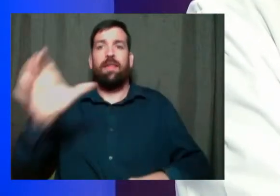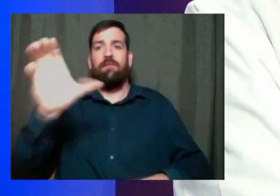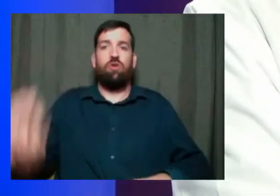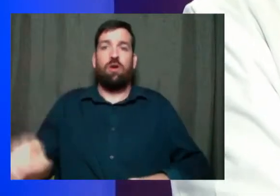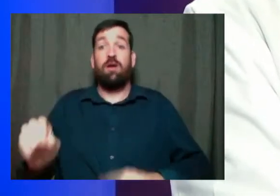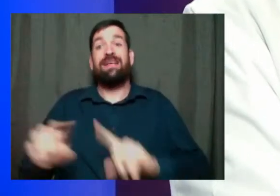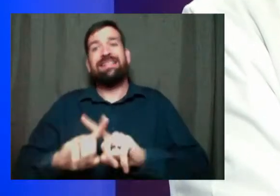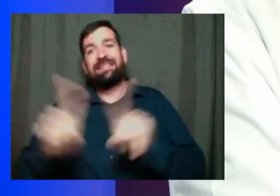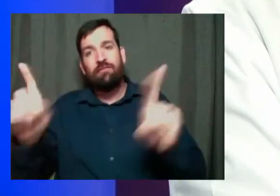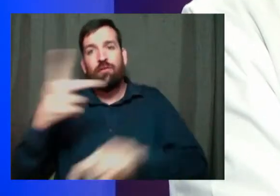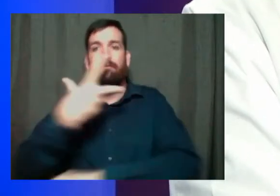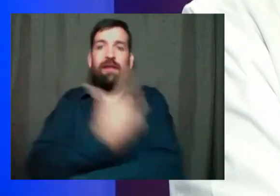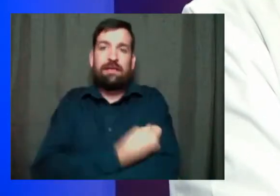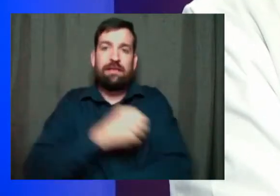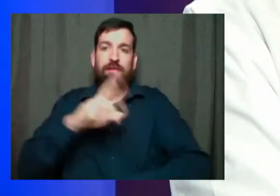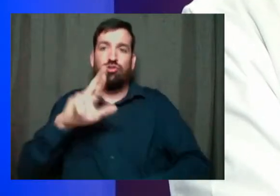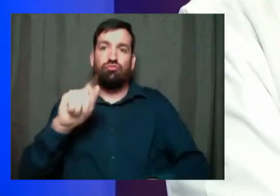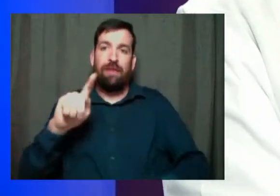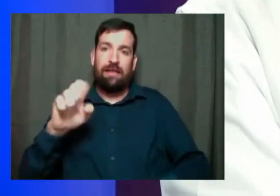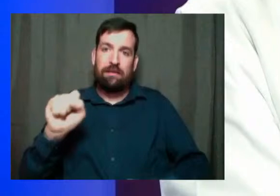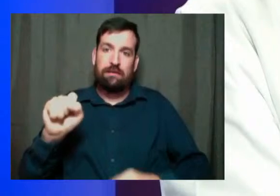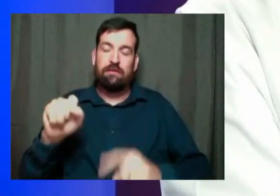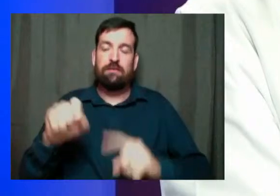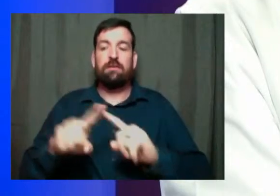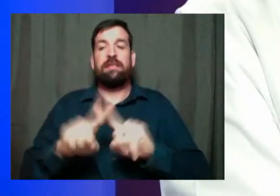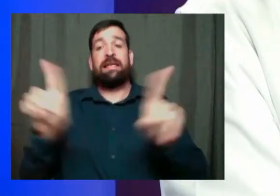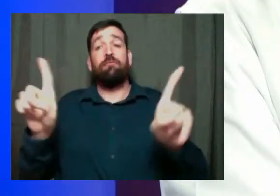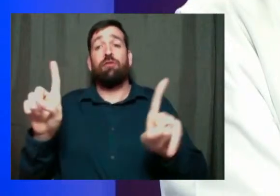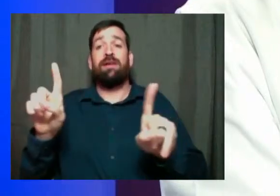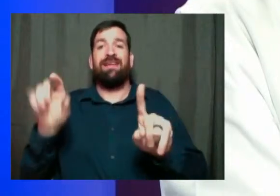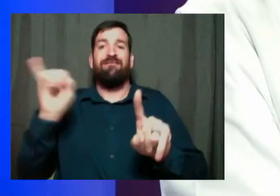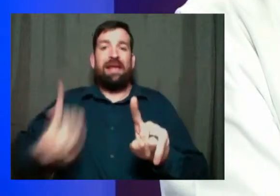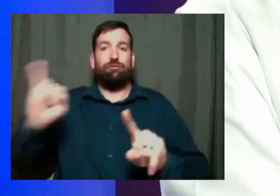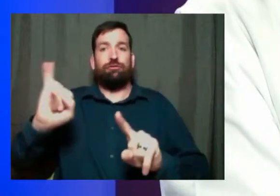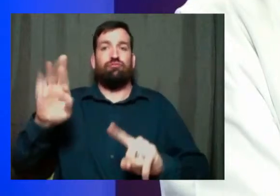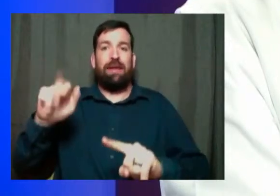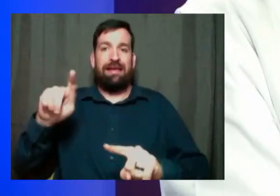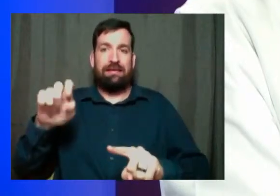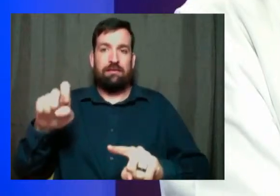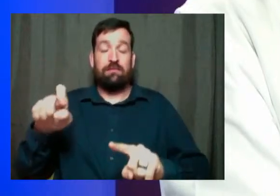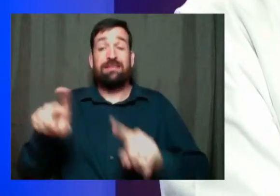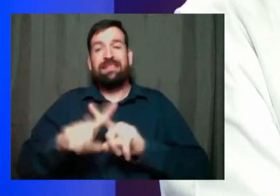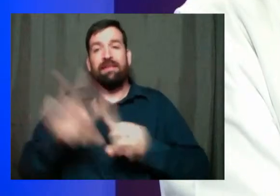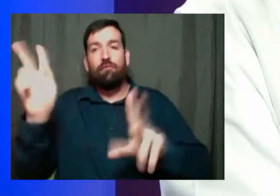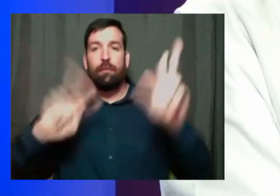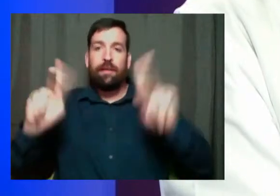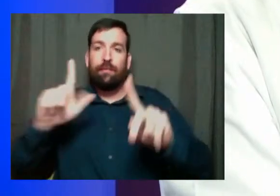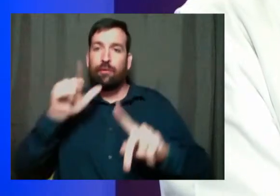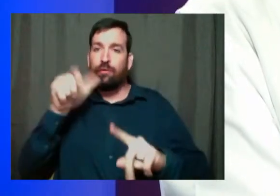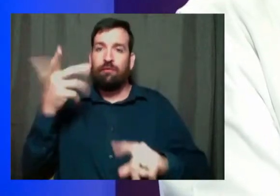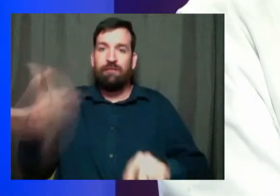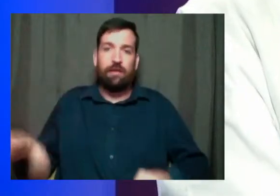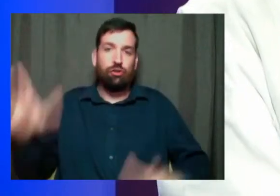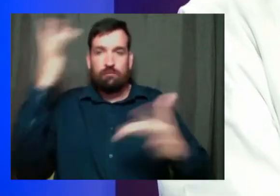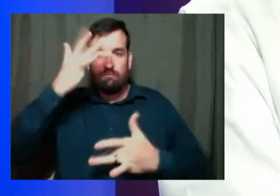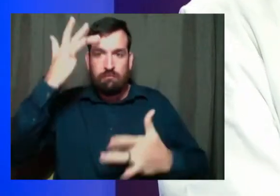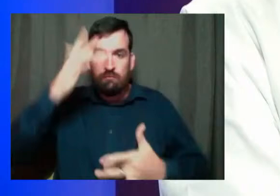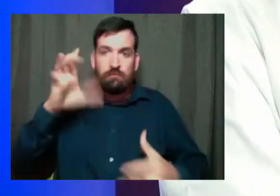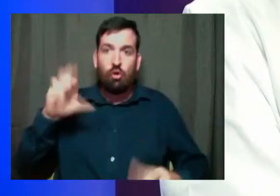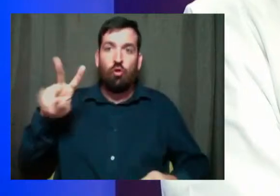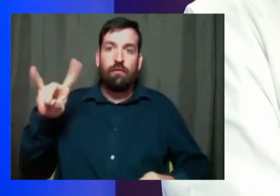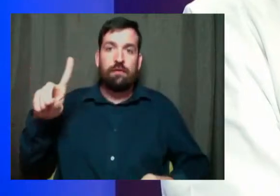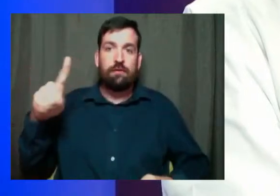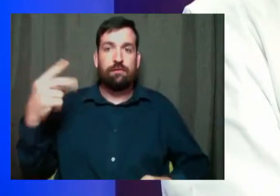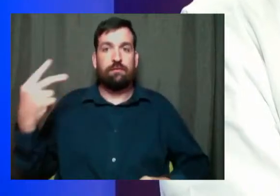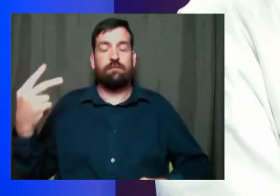rates, different endemic infection rate, different amount of people who've already contracted SARS-CoV-2 along the way. So it's hard